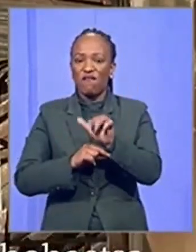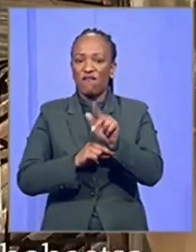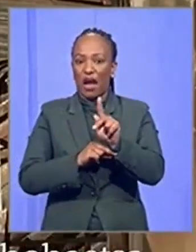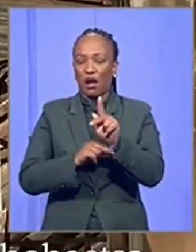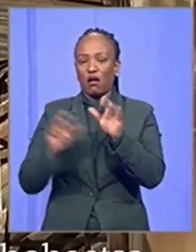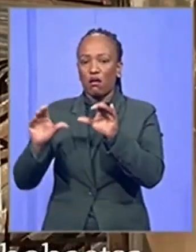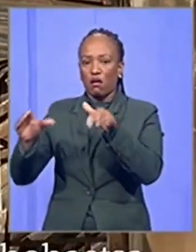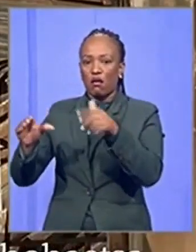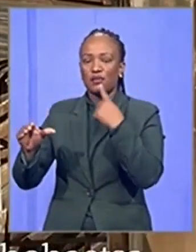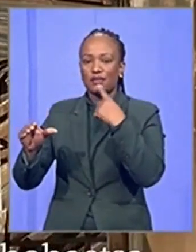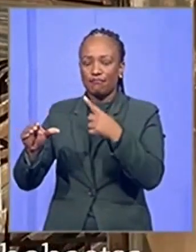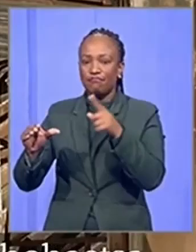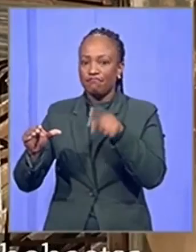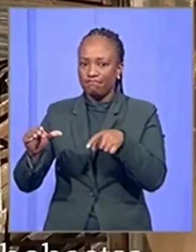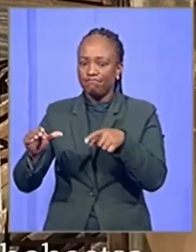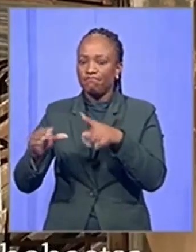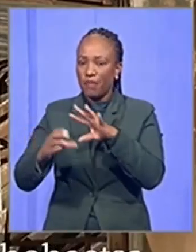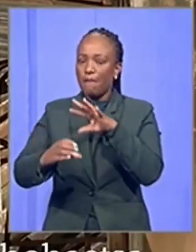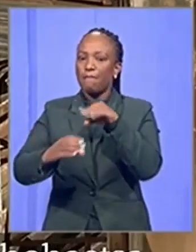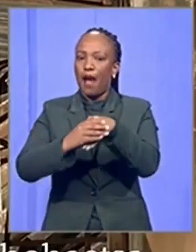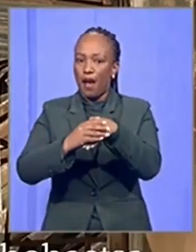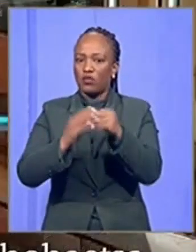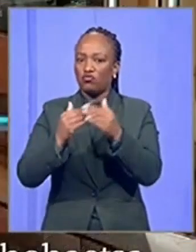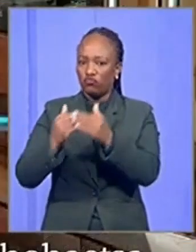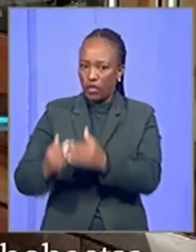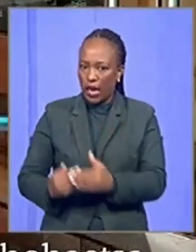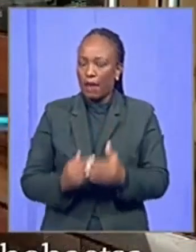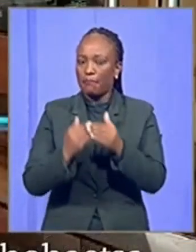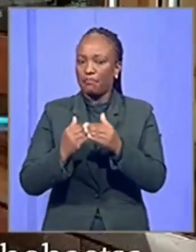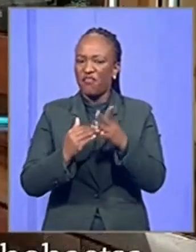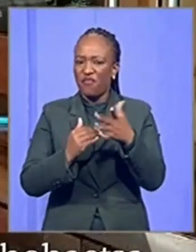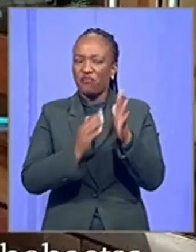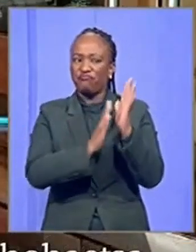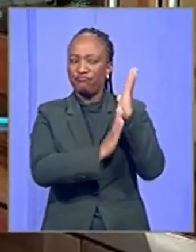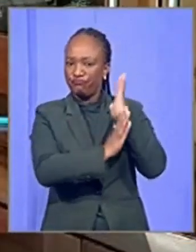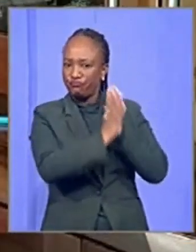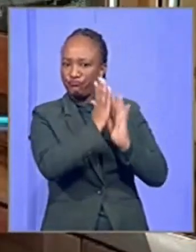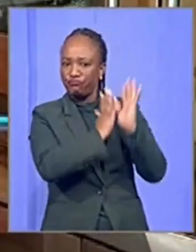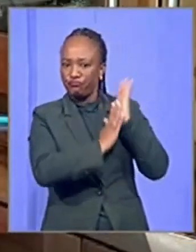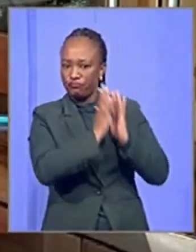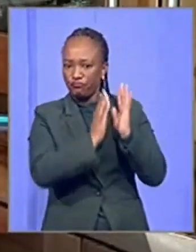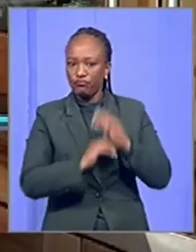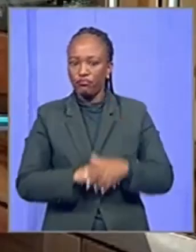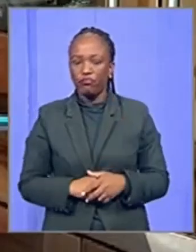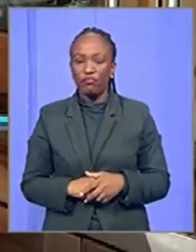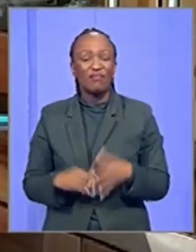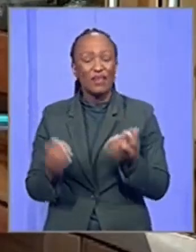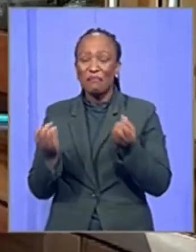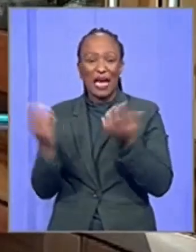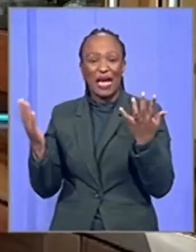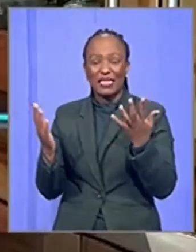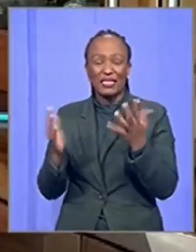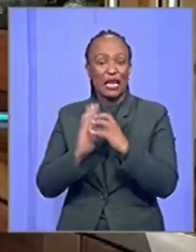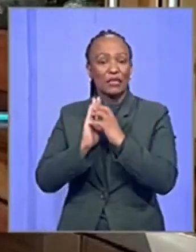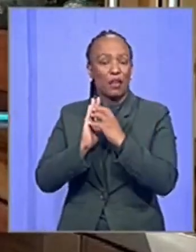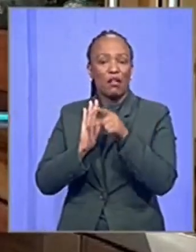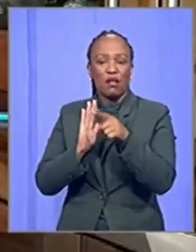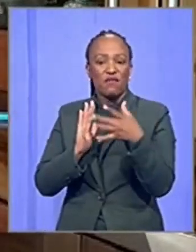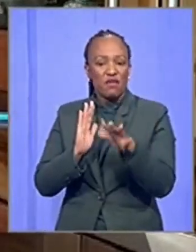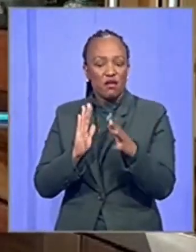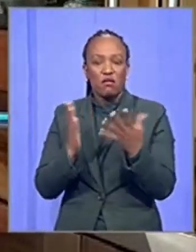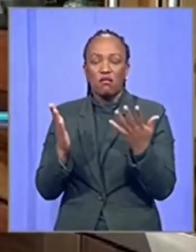tshwanelwa ke go nna le seabe mo go somareleng ngwao ya bona. There's so many examples of what happens in destruction of heritage and